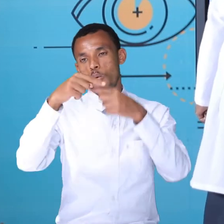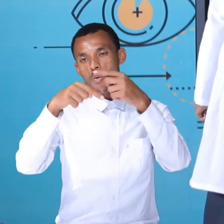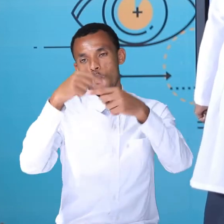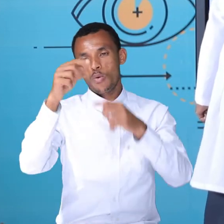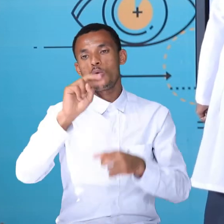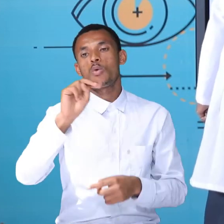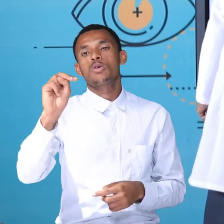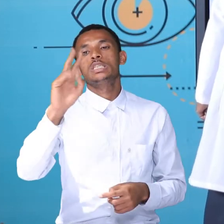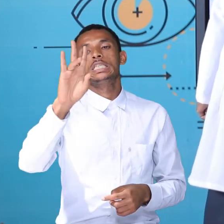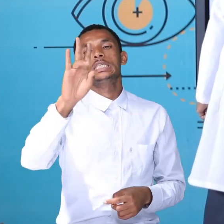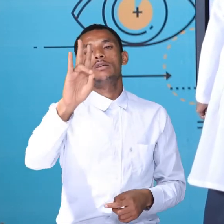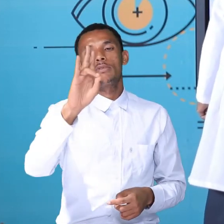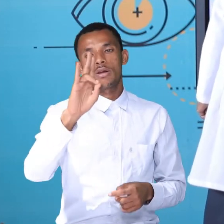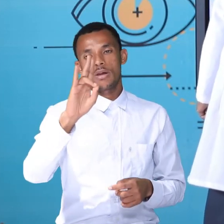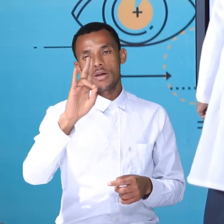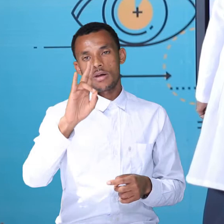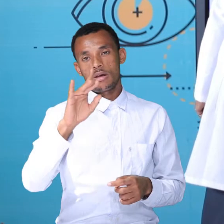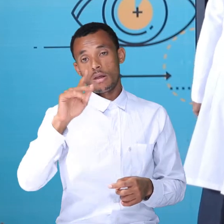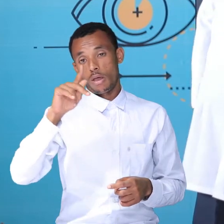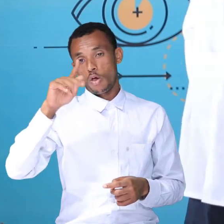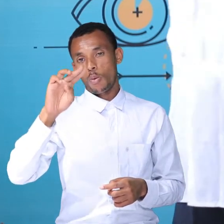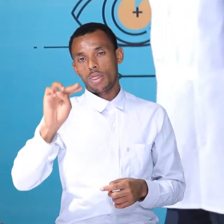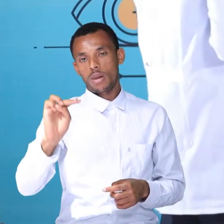direction 7 kilometers.